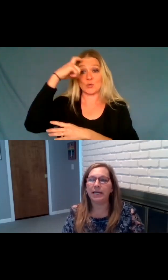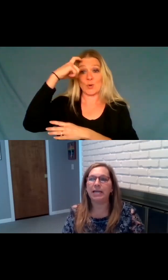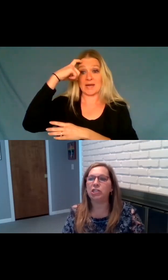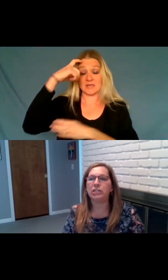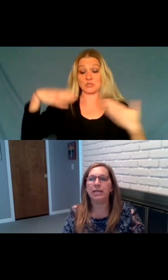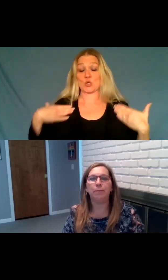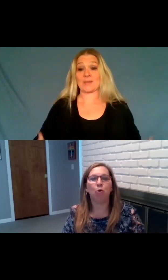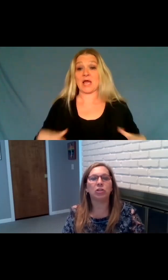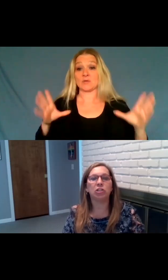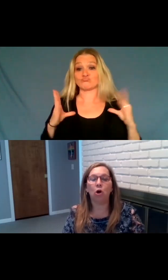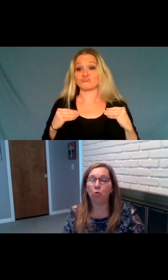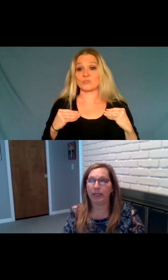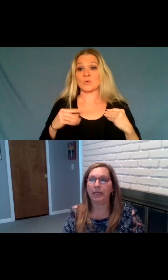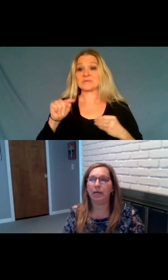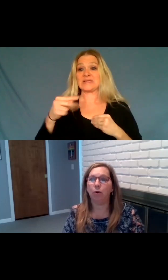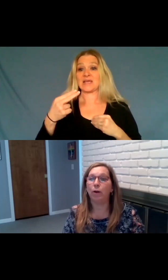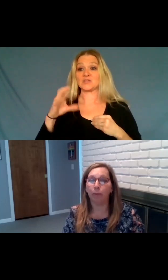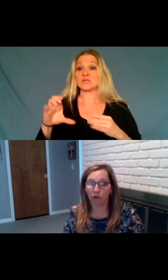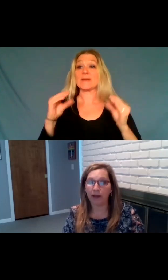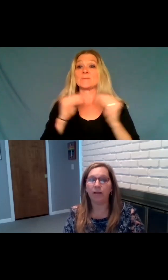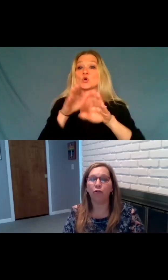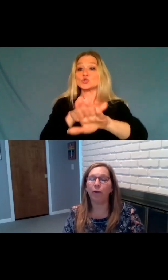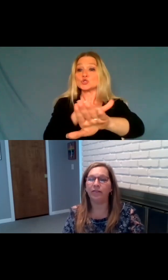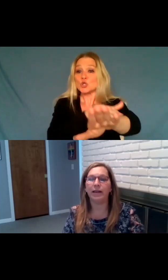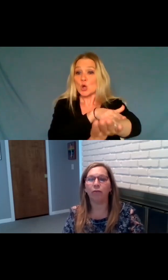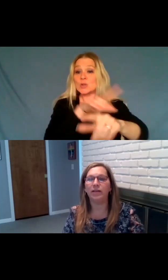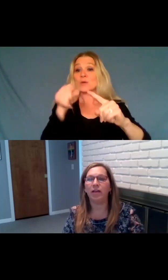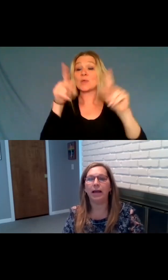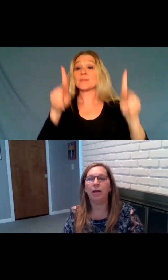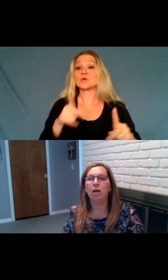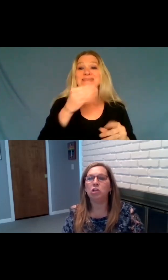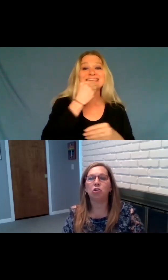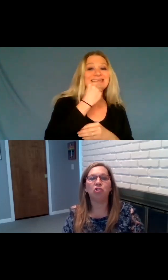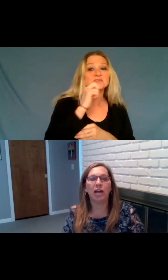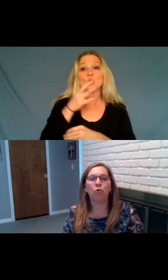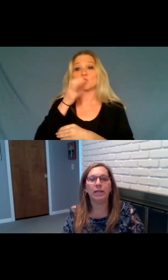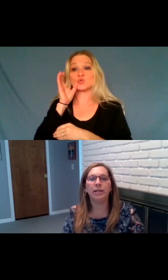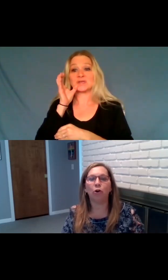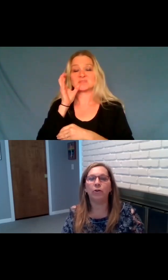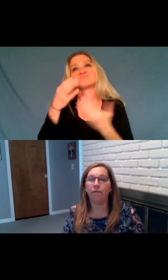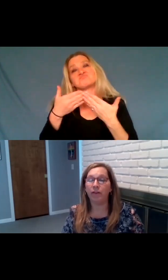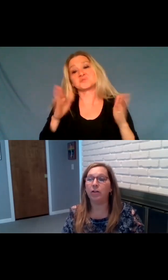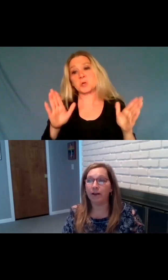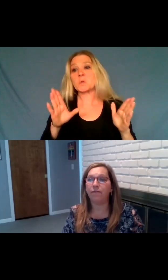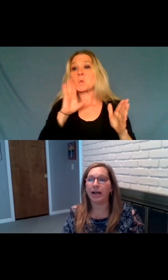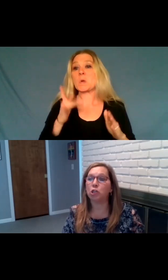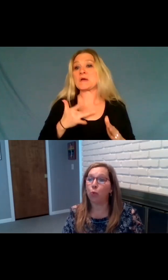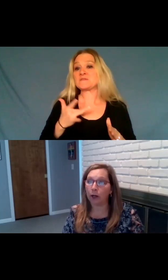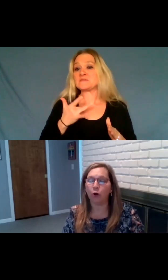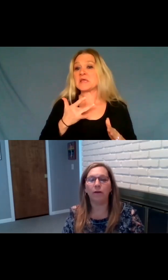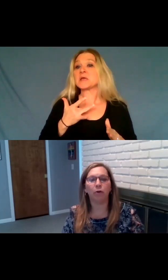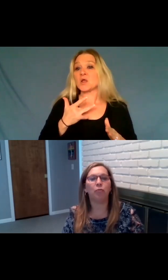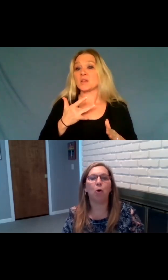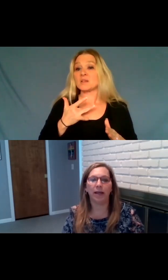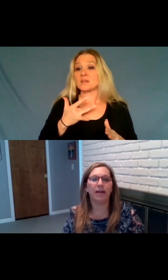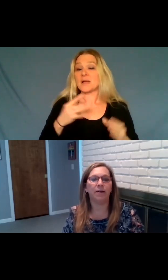absorbs THC more slowly when the person eats or drinks it, as we said. So generally, they're going to feel the effects